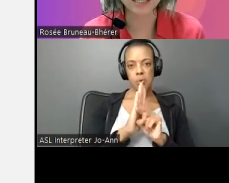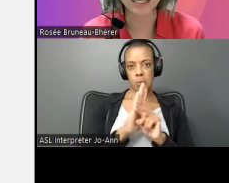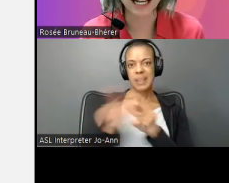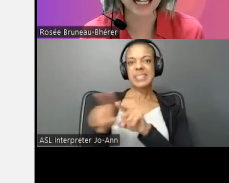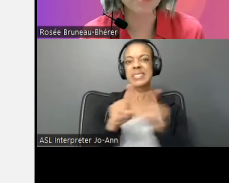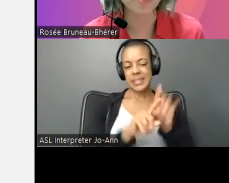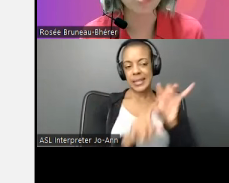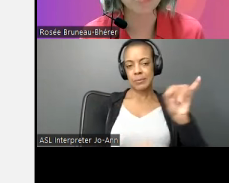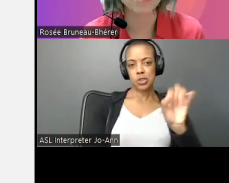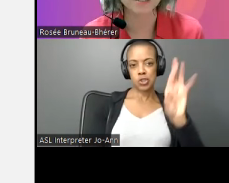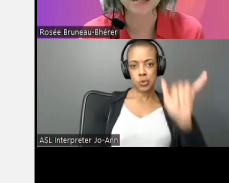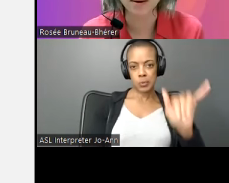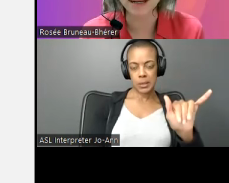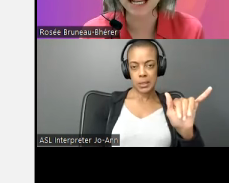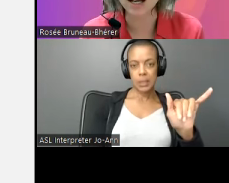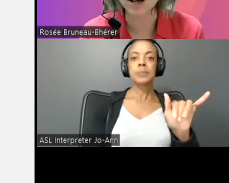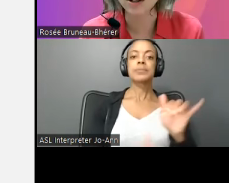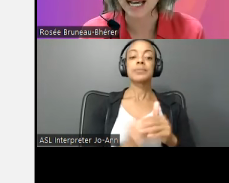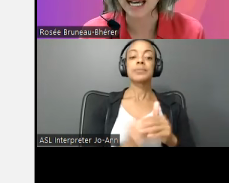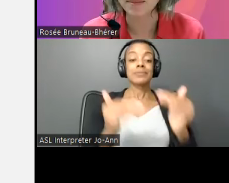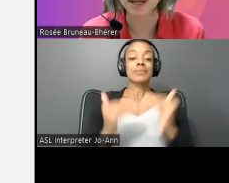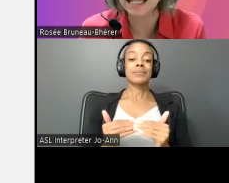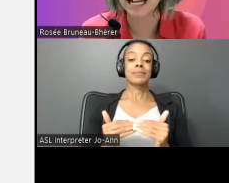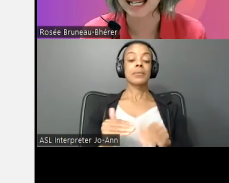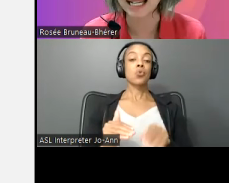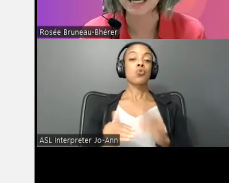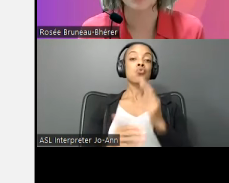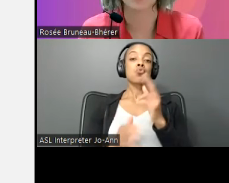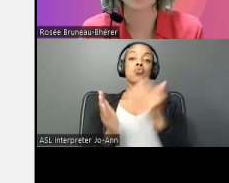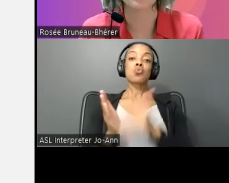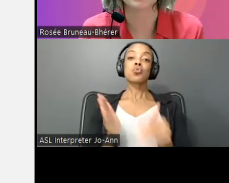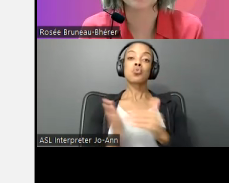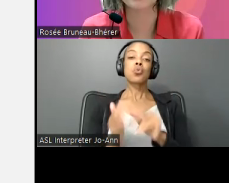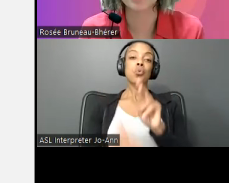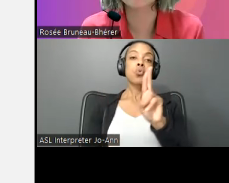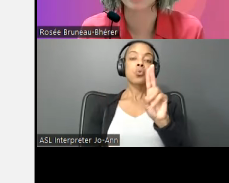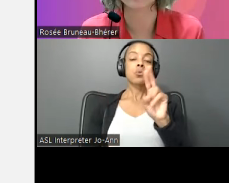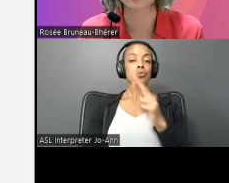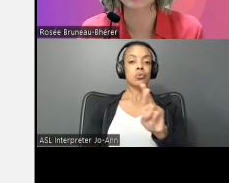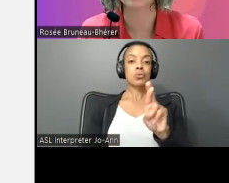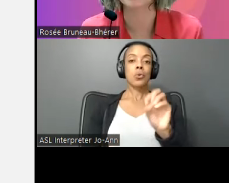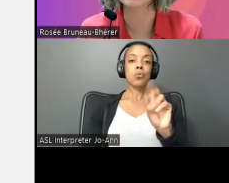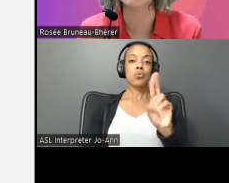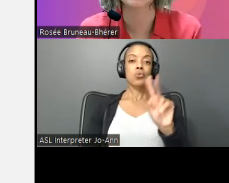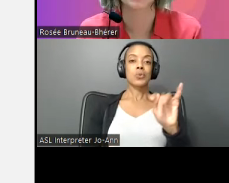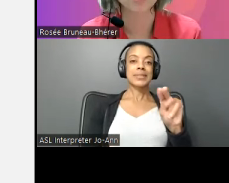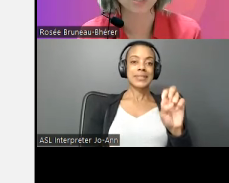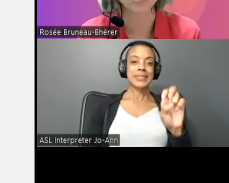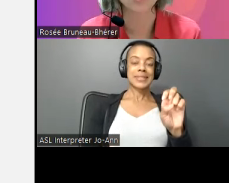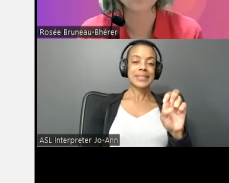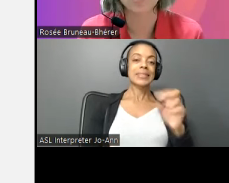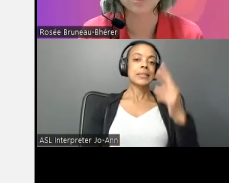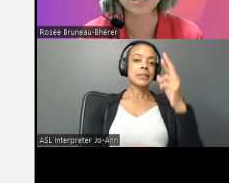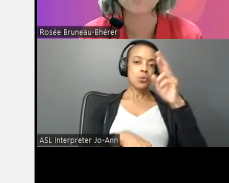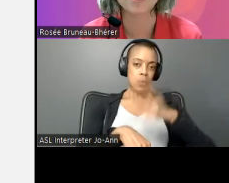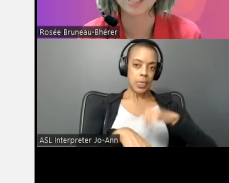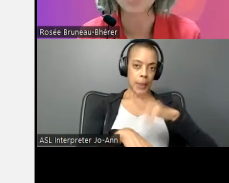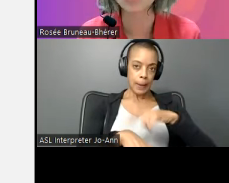I'd like to talk about is routines and rhythms. This may seem simple, and it is. It's